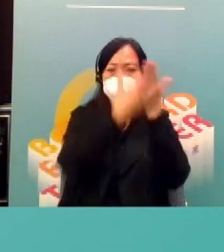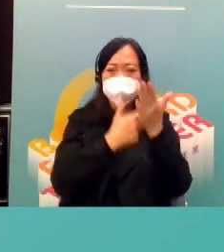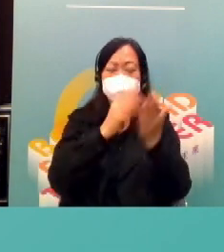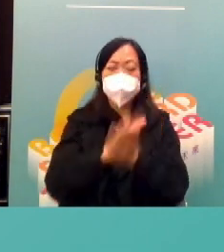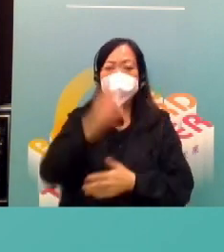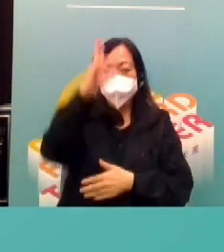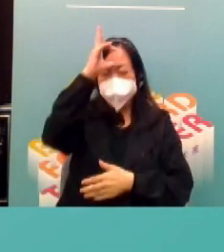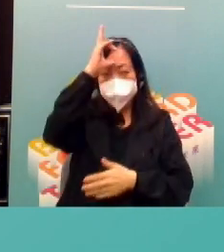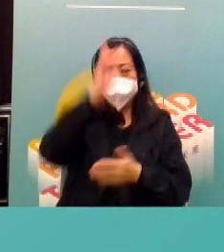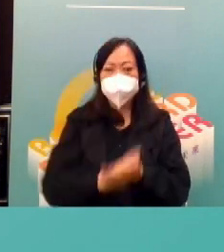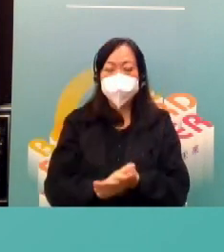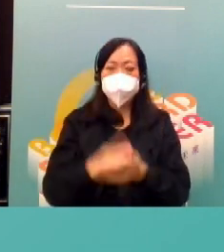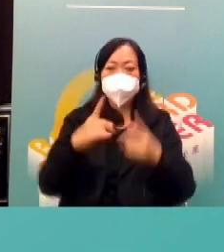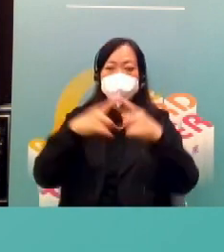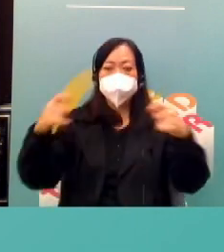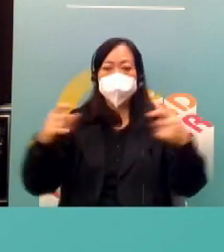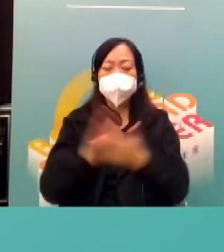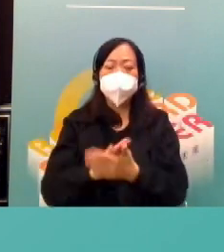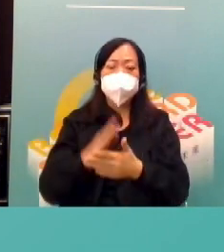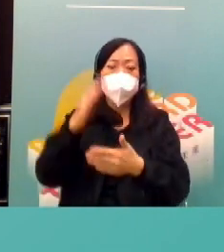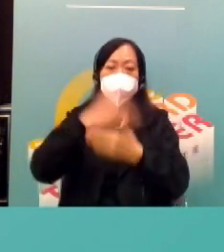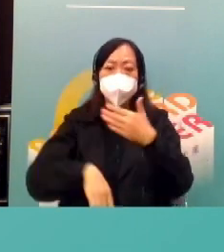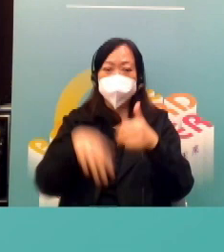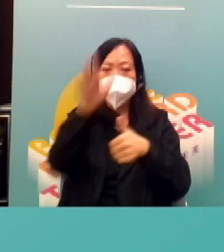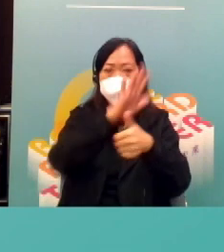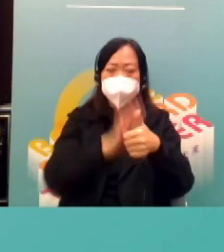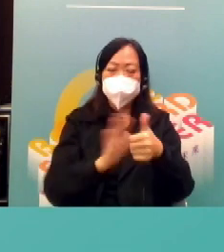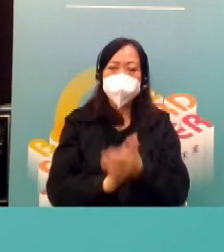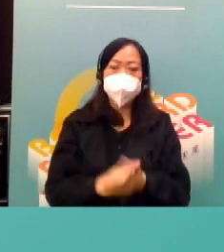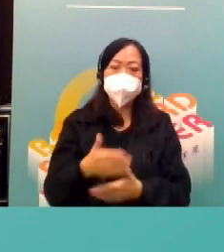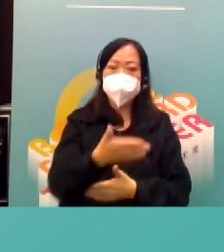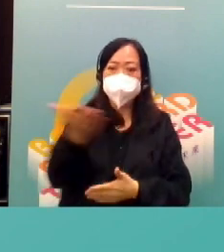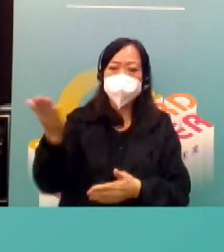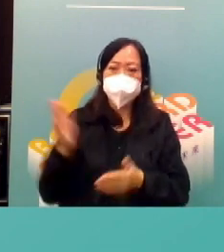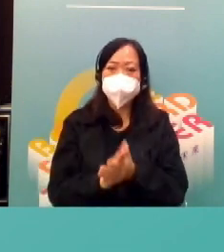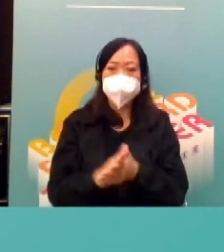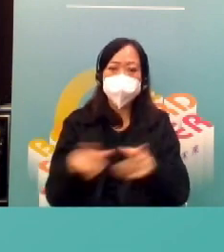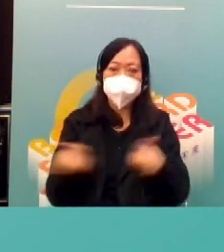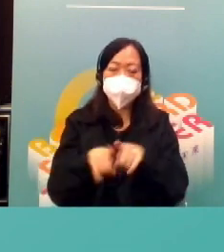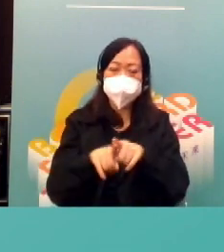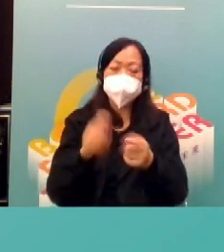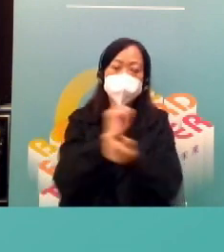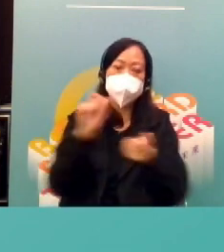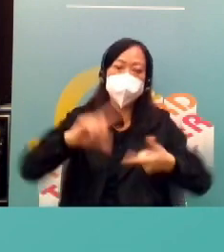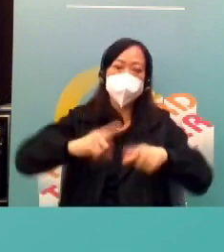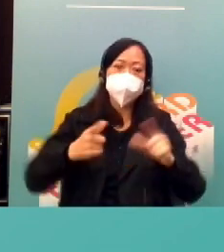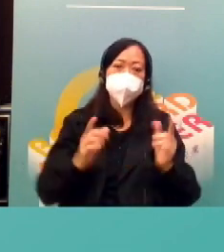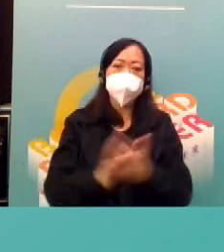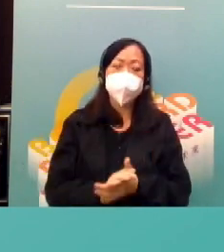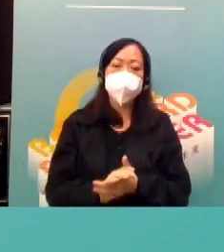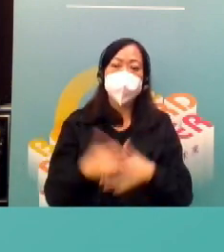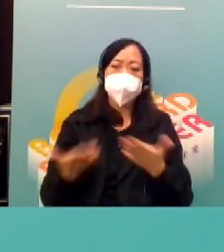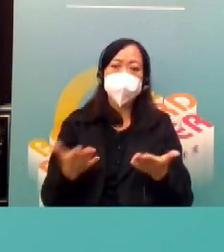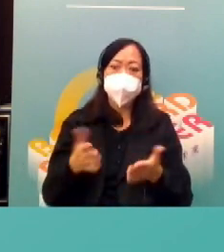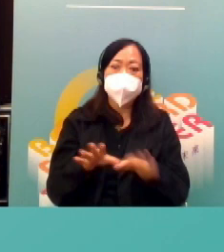that businesses can be reacting to finding solutions to the challenge that government has identified as a top priority.